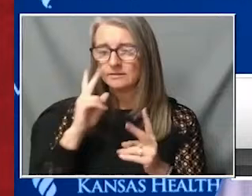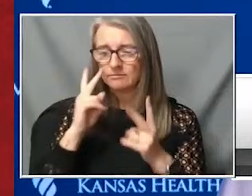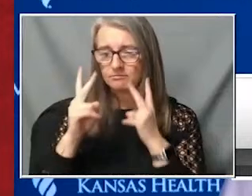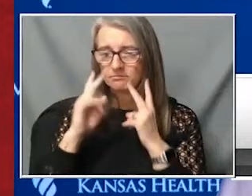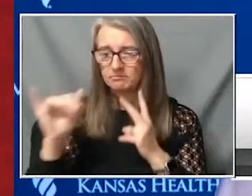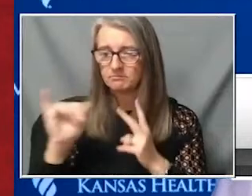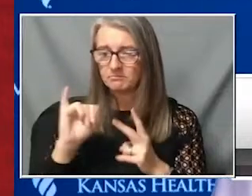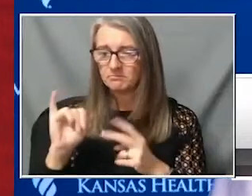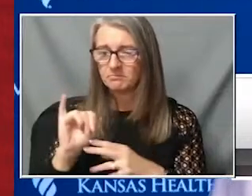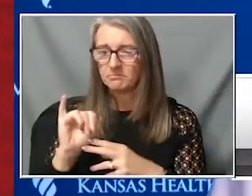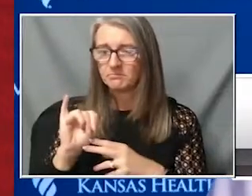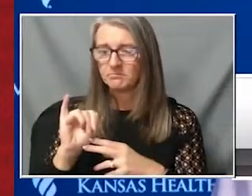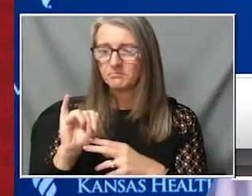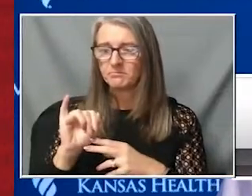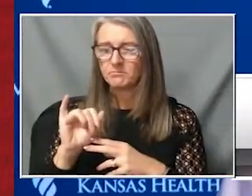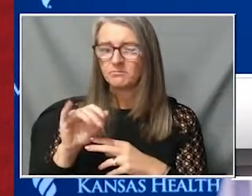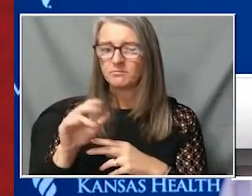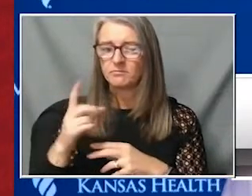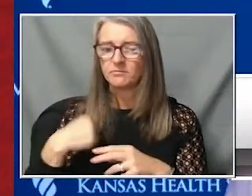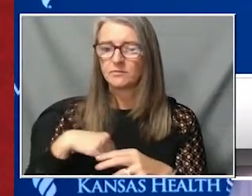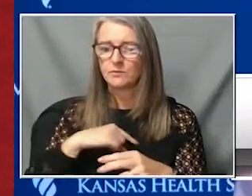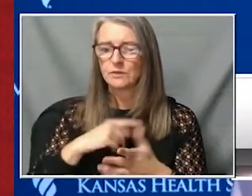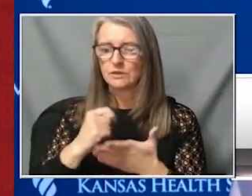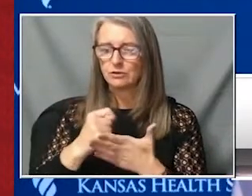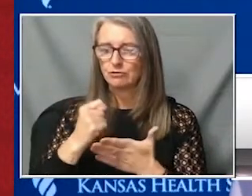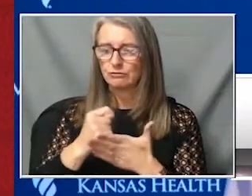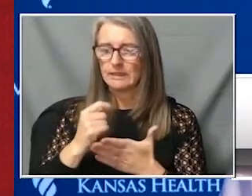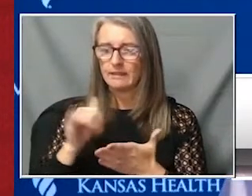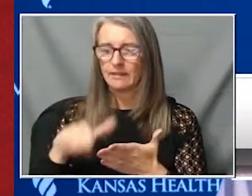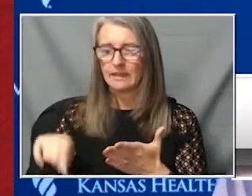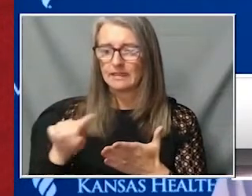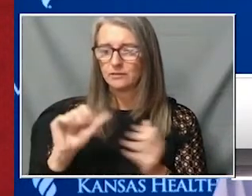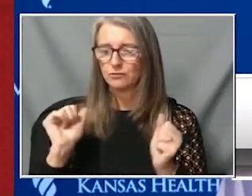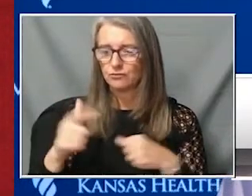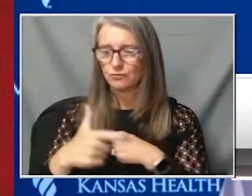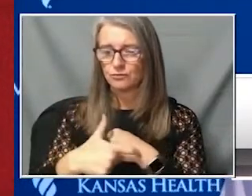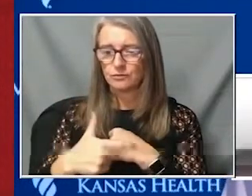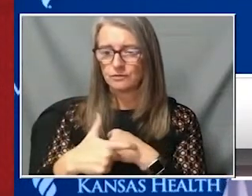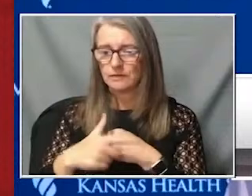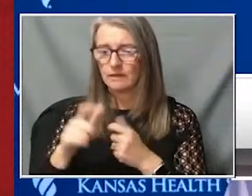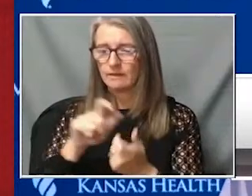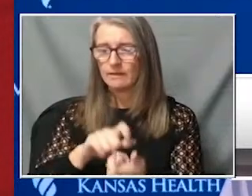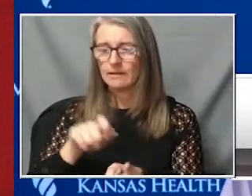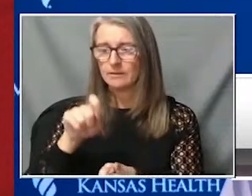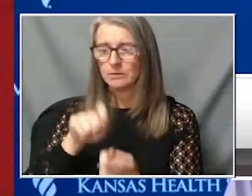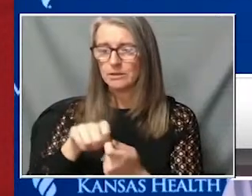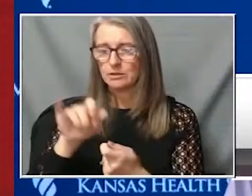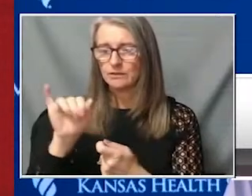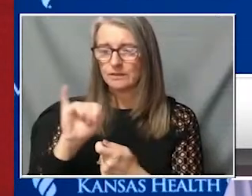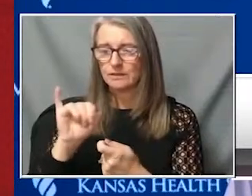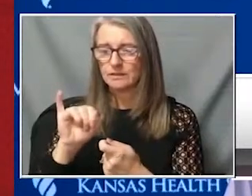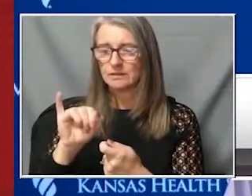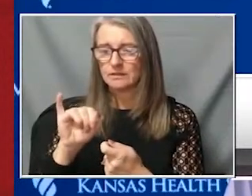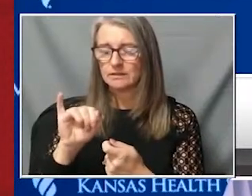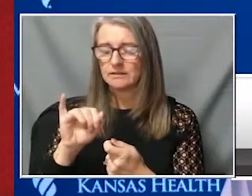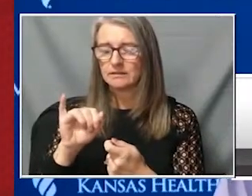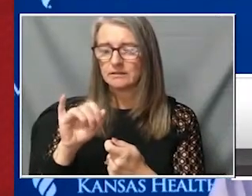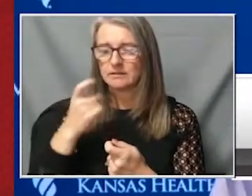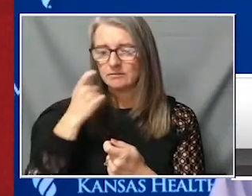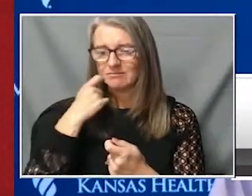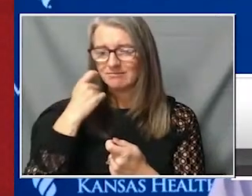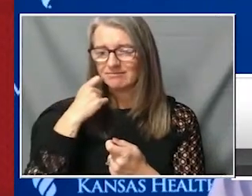Barkman, Dr. Castro, we treat these infections all the time. This particular infection, though, this strain, just as you said,